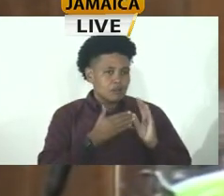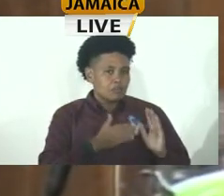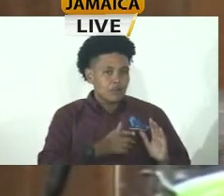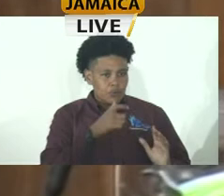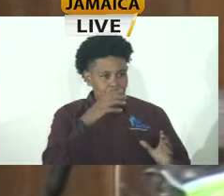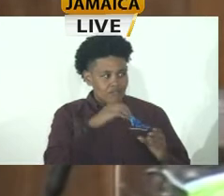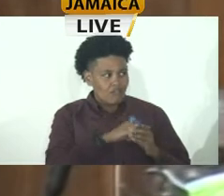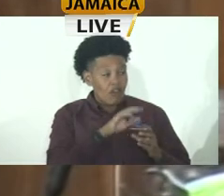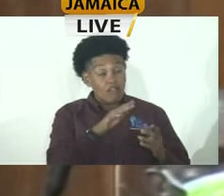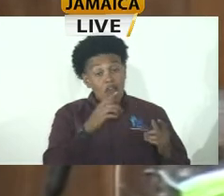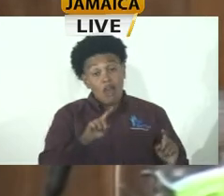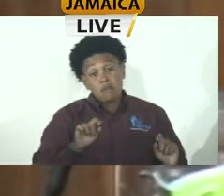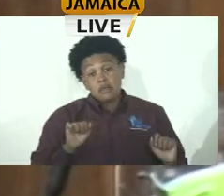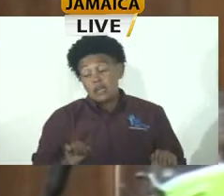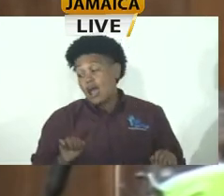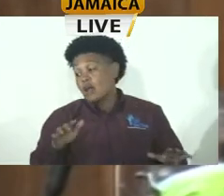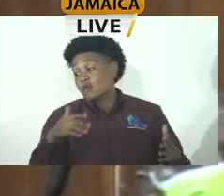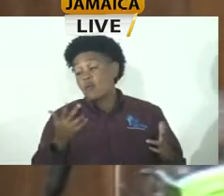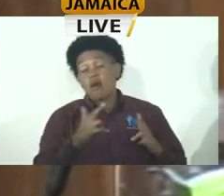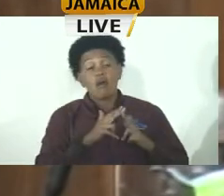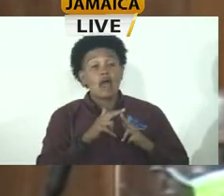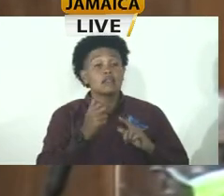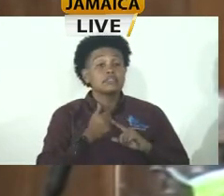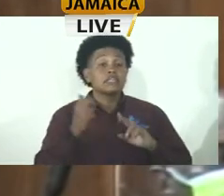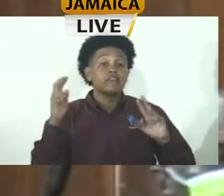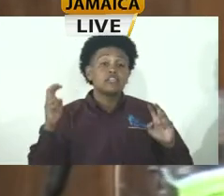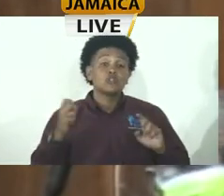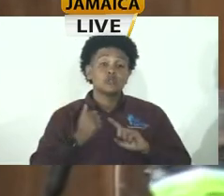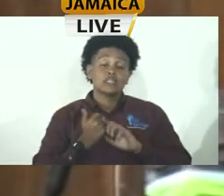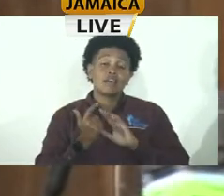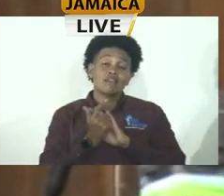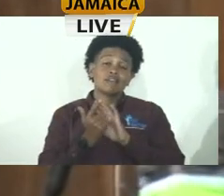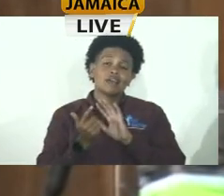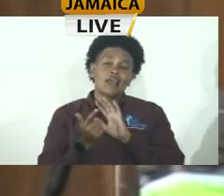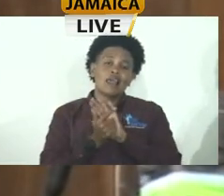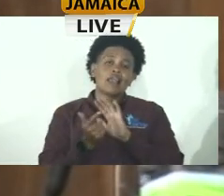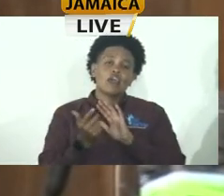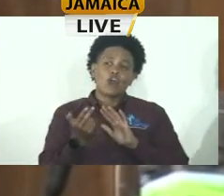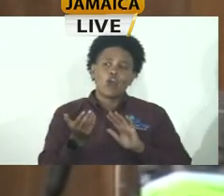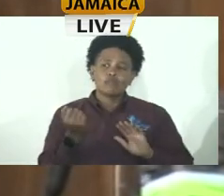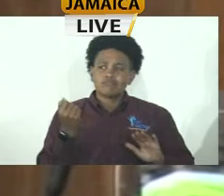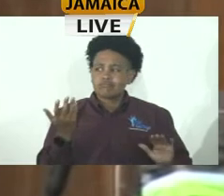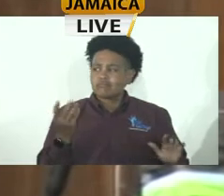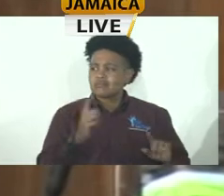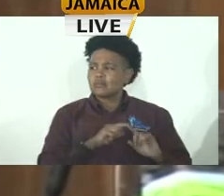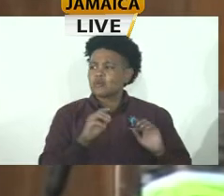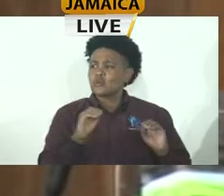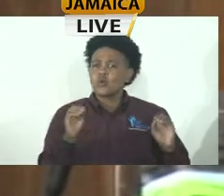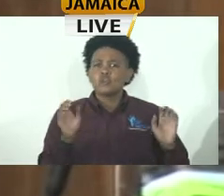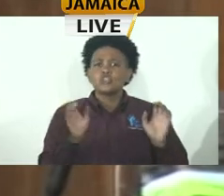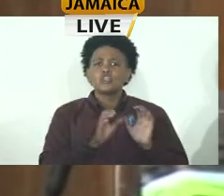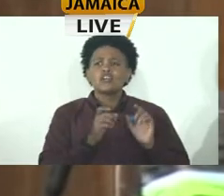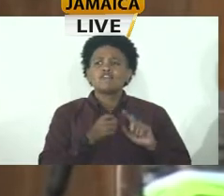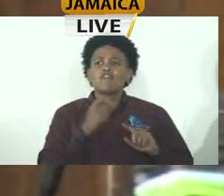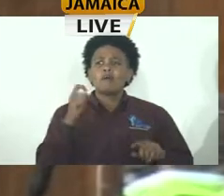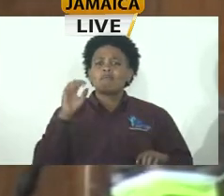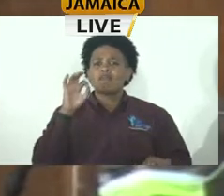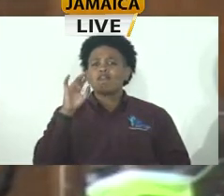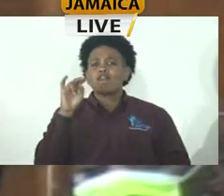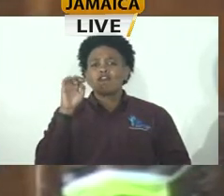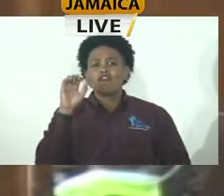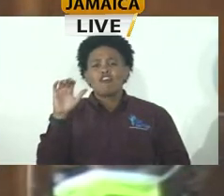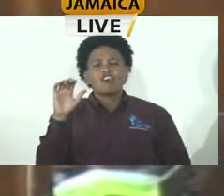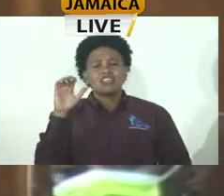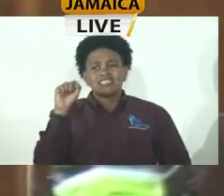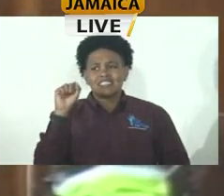it may well be an issue of illegal possession of firearm and there's no certificate from the forensic lab